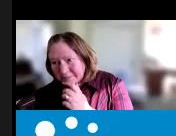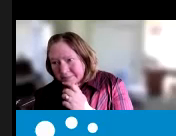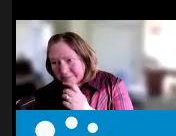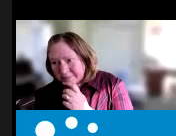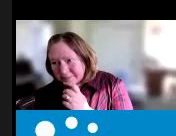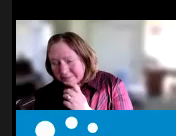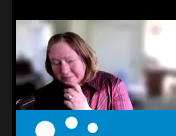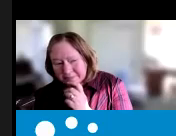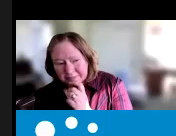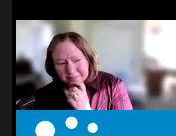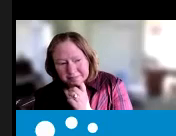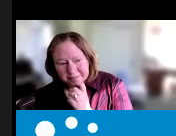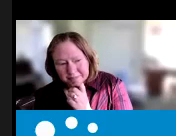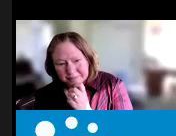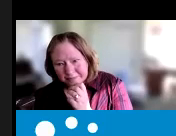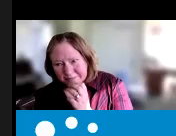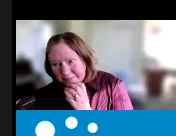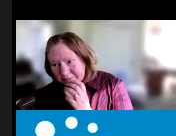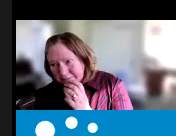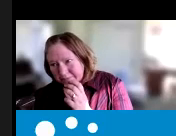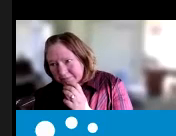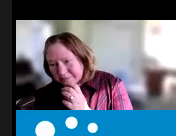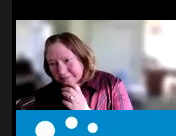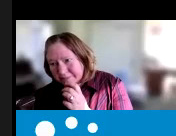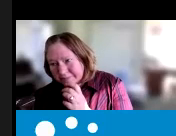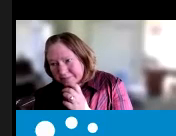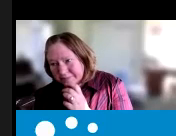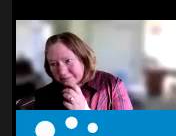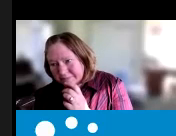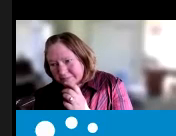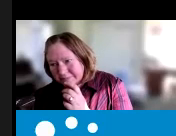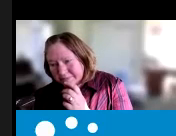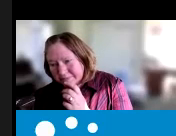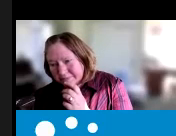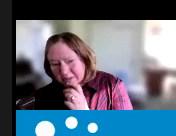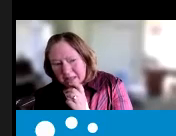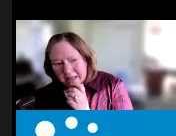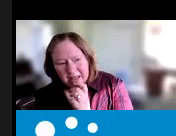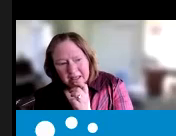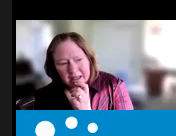to have these conversations and advocate even for some of the funding.